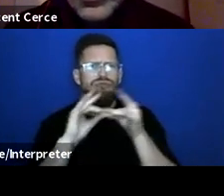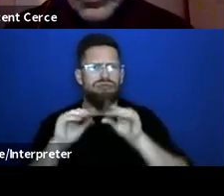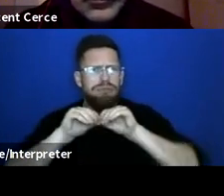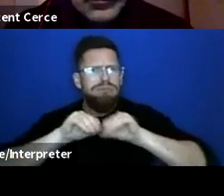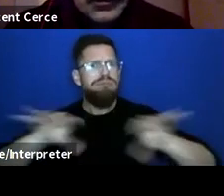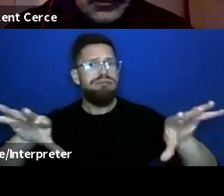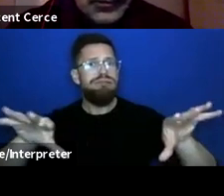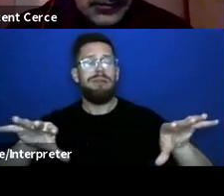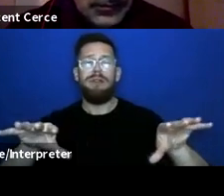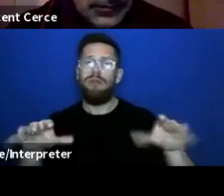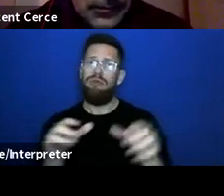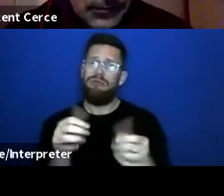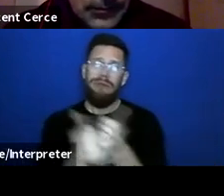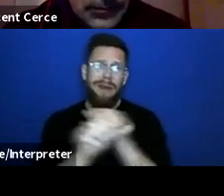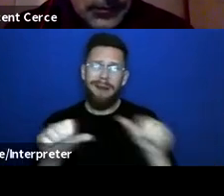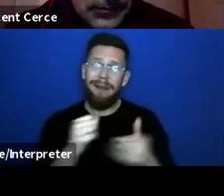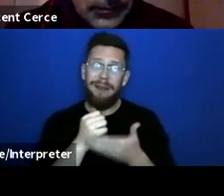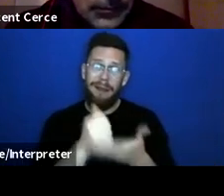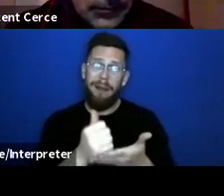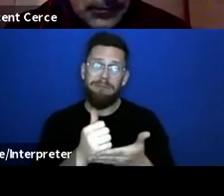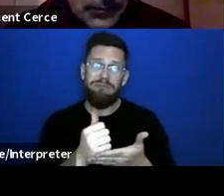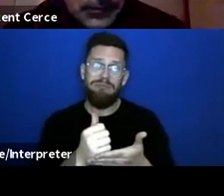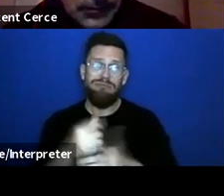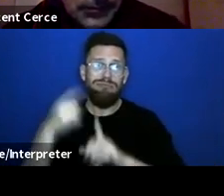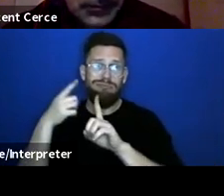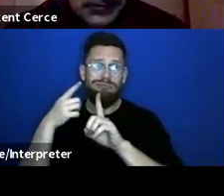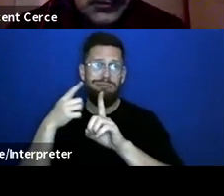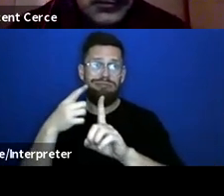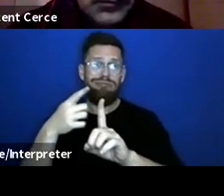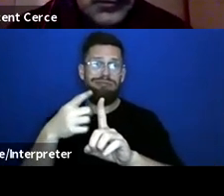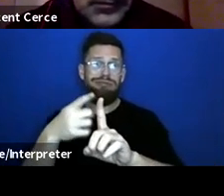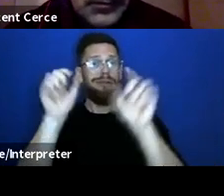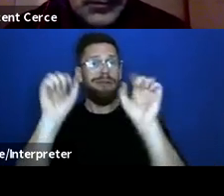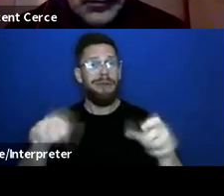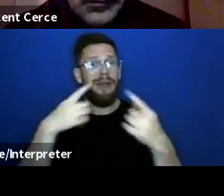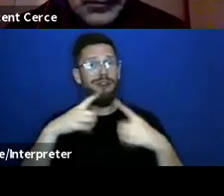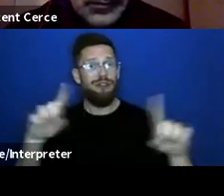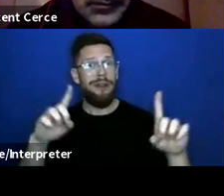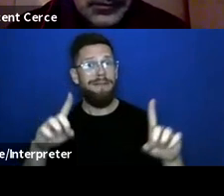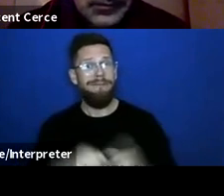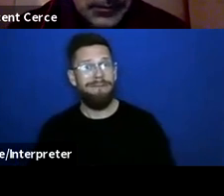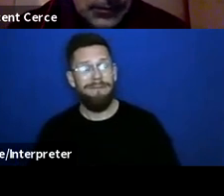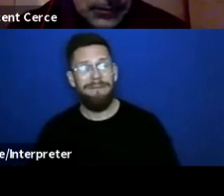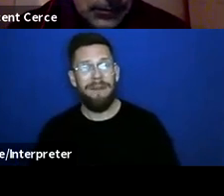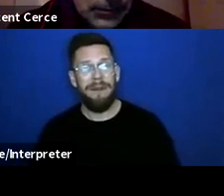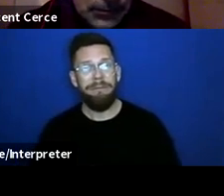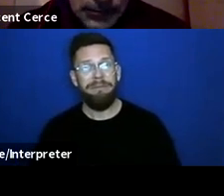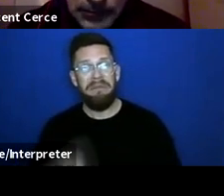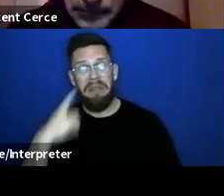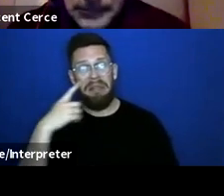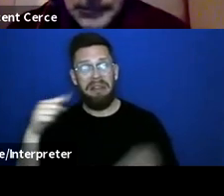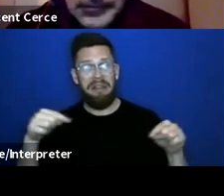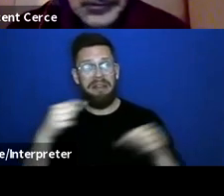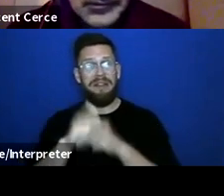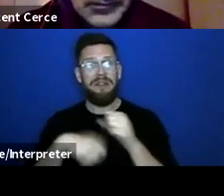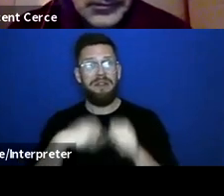helps toward that end. And I'm confident that, you know, we can, you know, achieve a pretty good goal. And I think that, you know, this year more so than